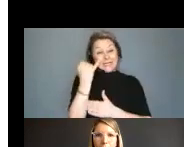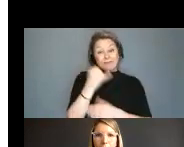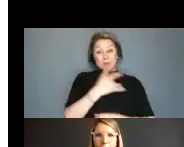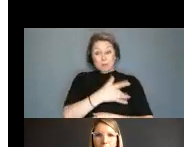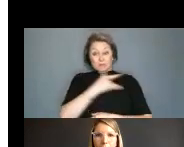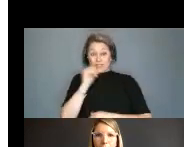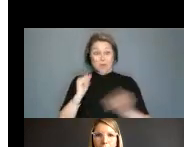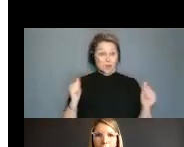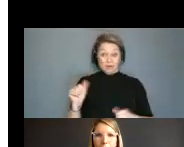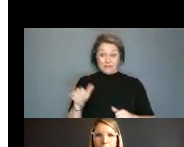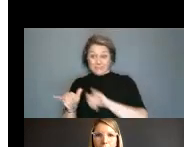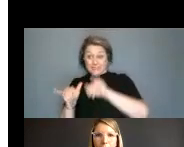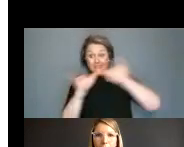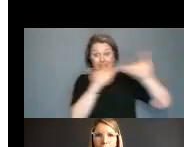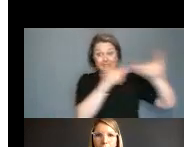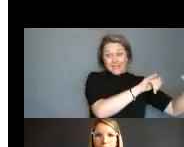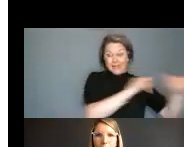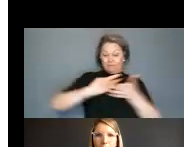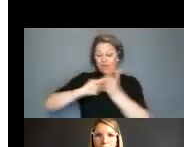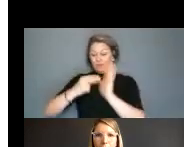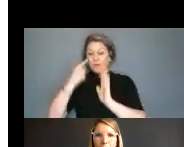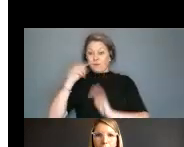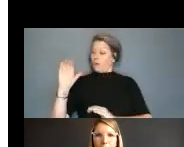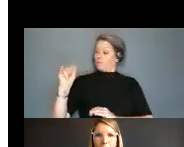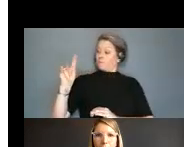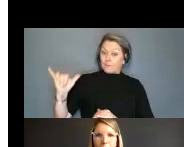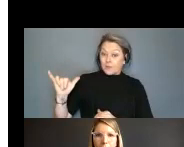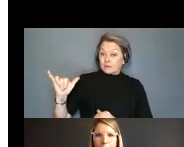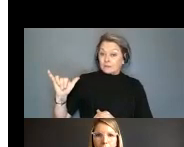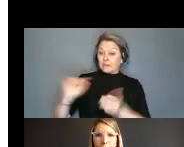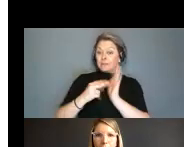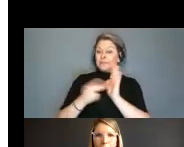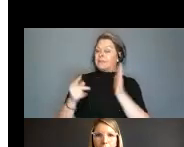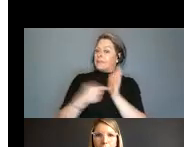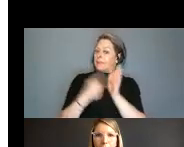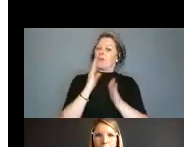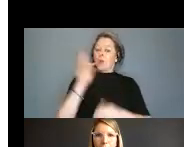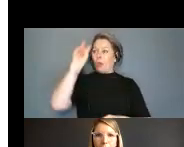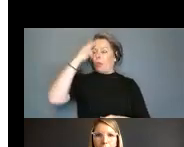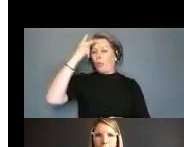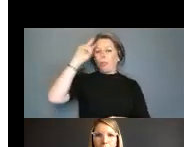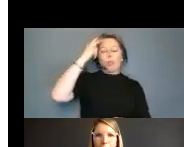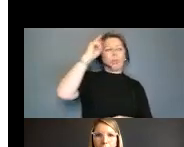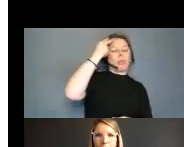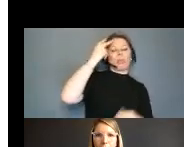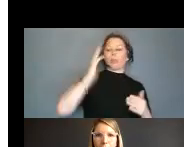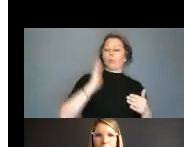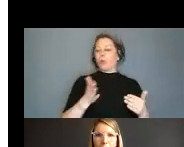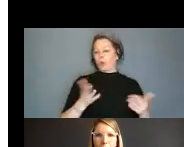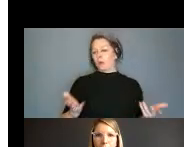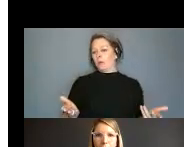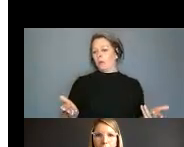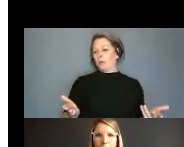same, if we're not all assessing it the same, then there will be those misunderstandings, and there will be those cases